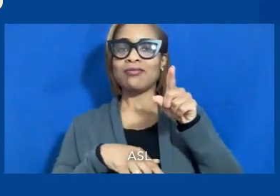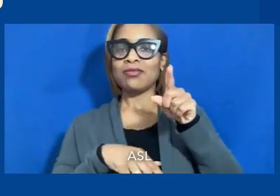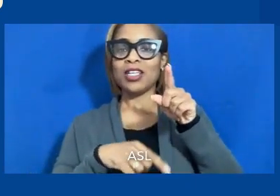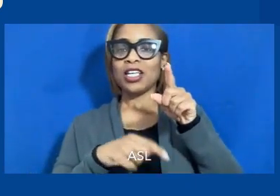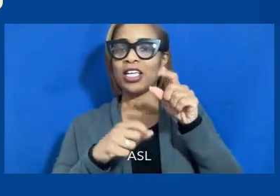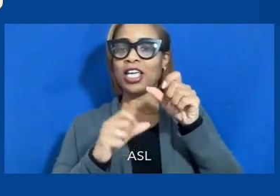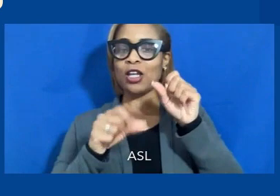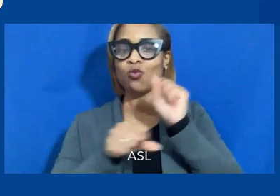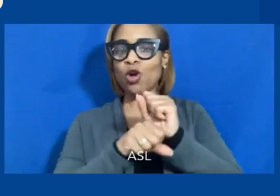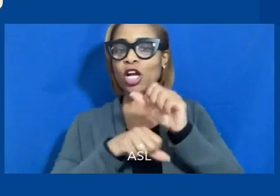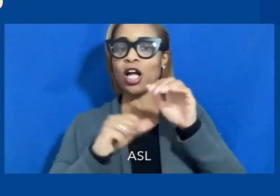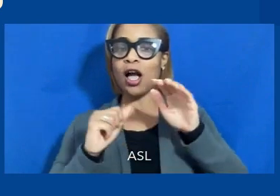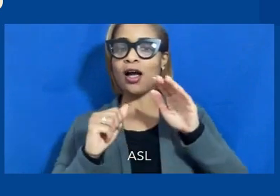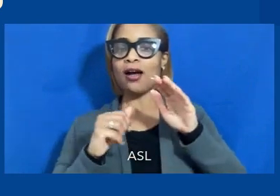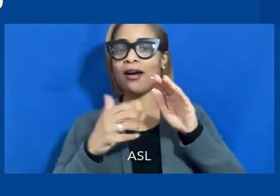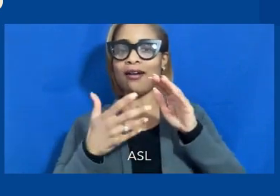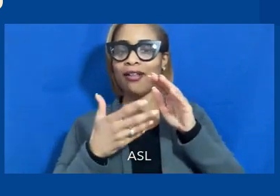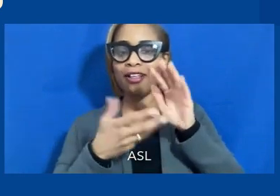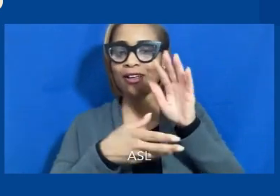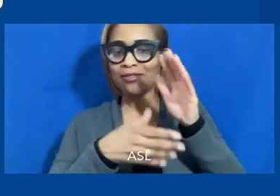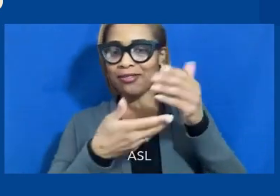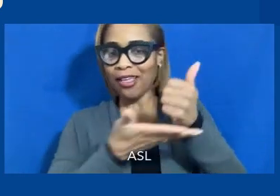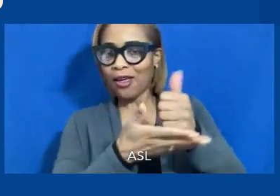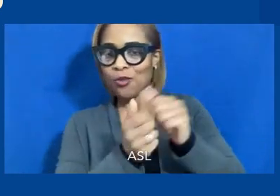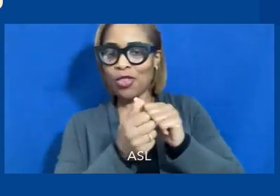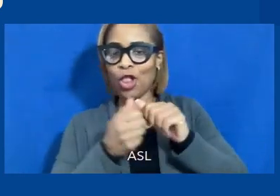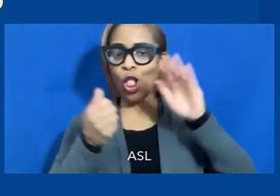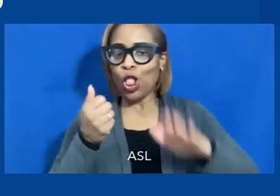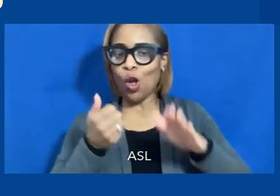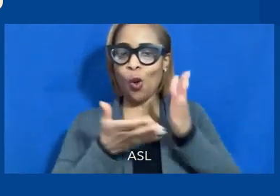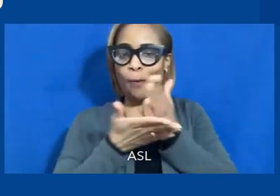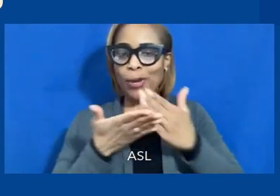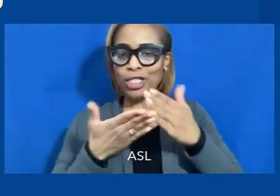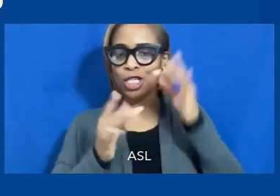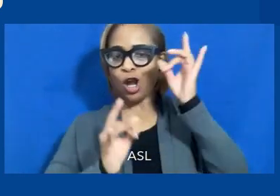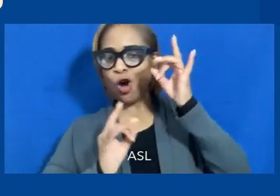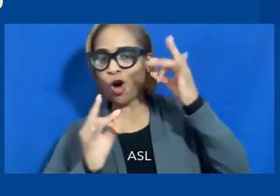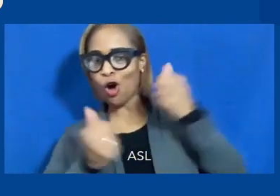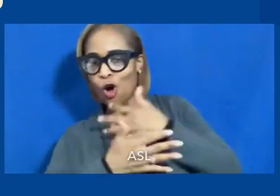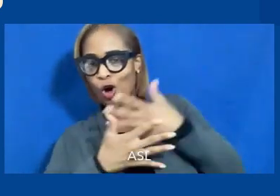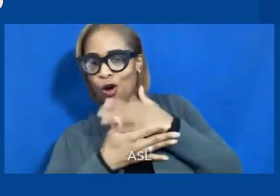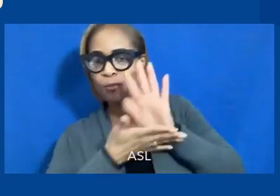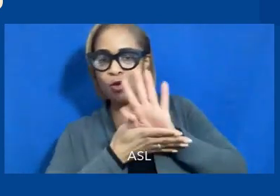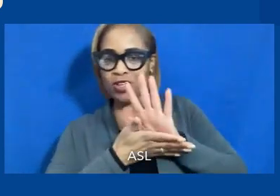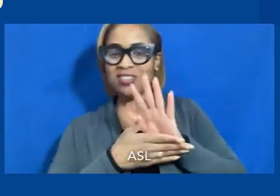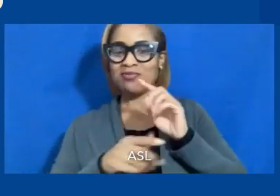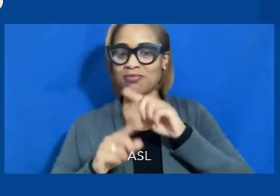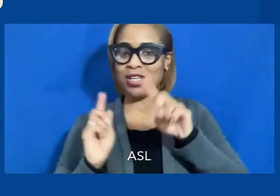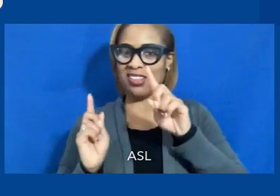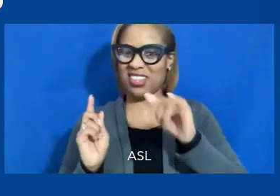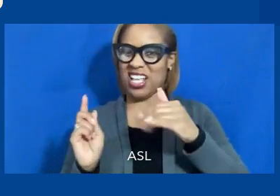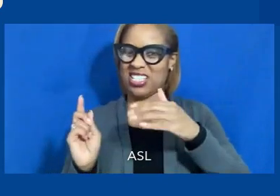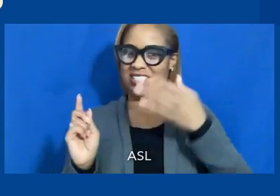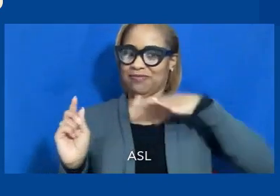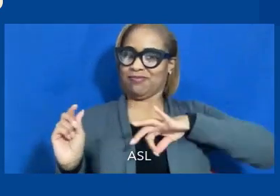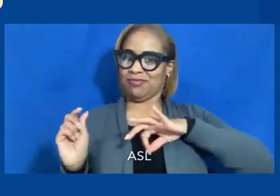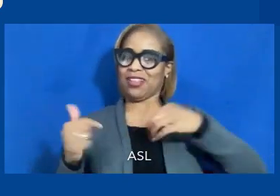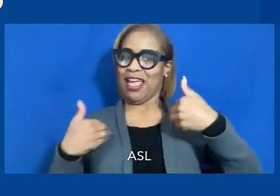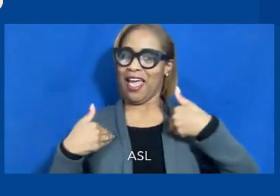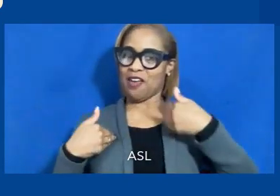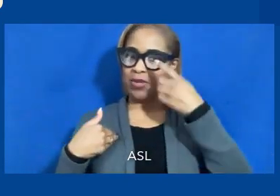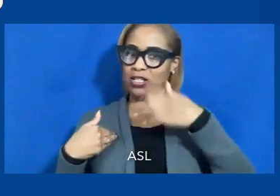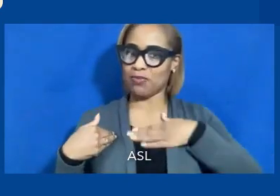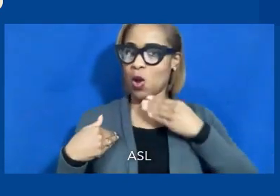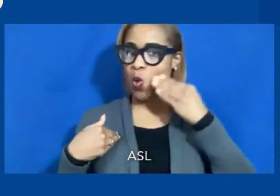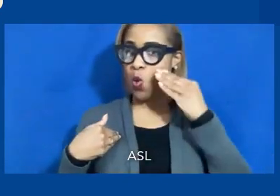horror movies. So that was an opportunity that I had because of my hometown. But that's, if I lived and worked in